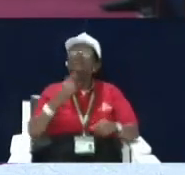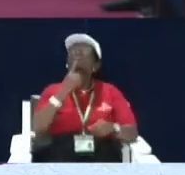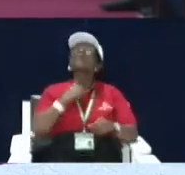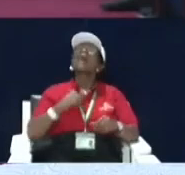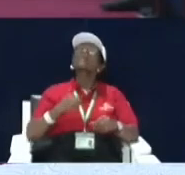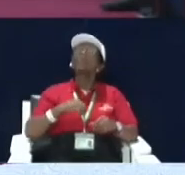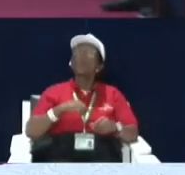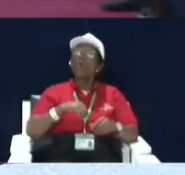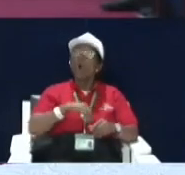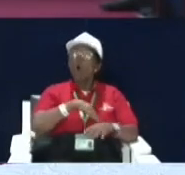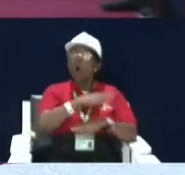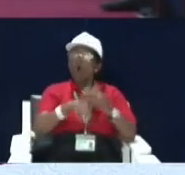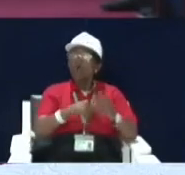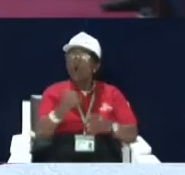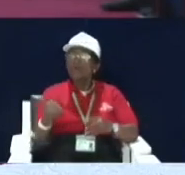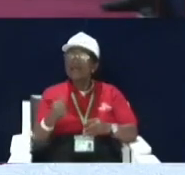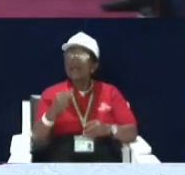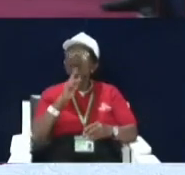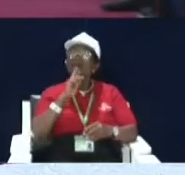wonder.